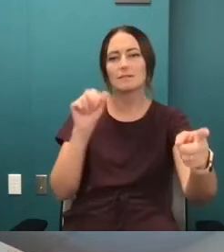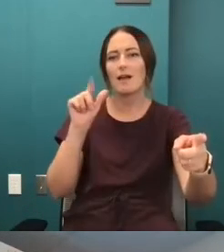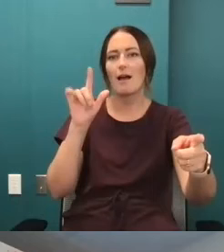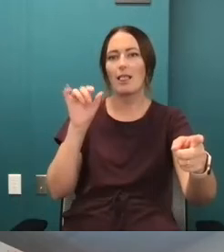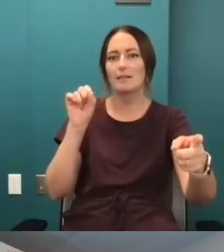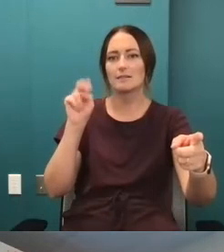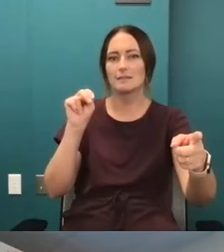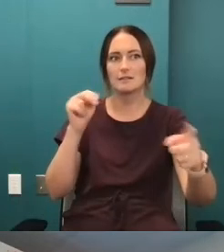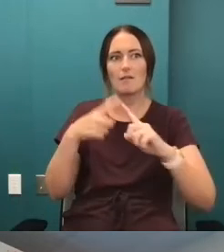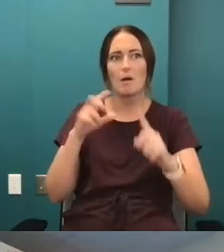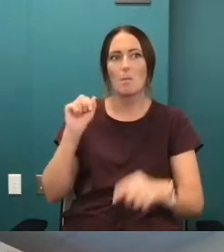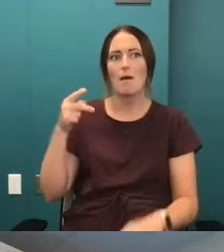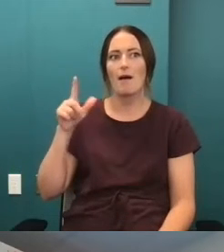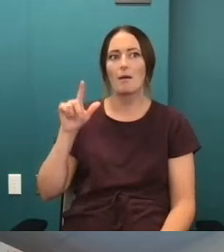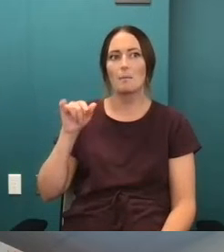Allison. Hi,